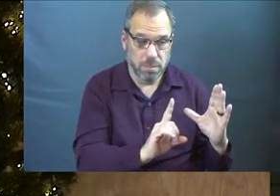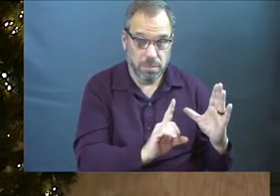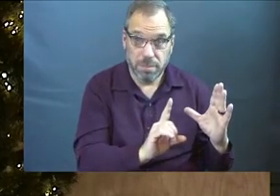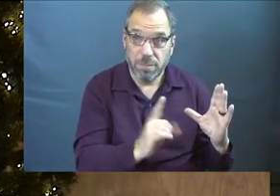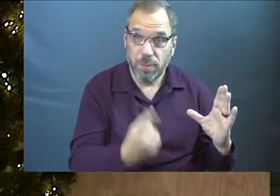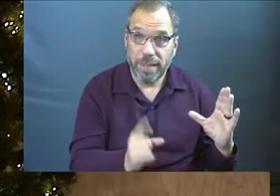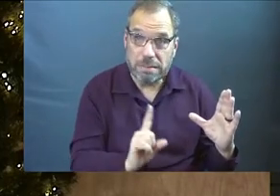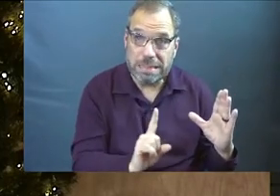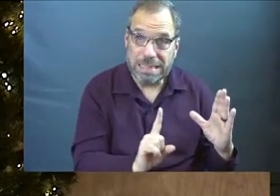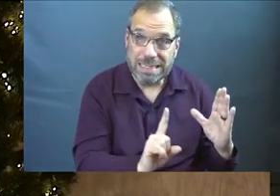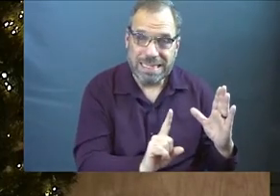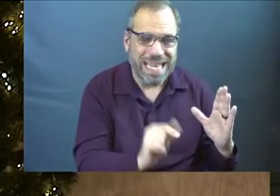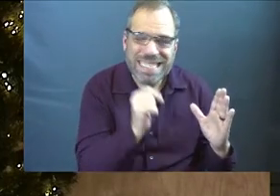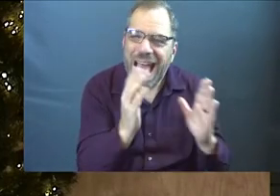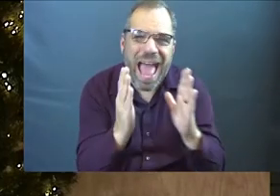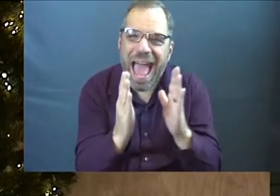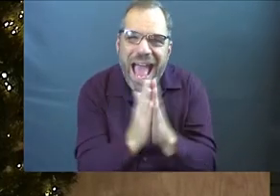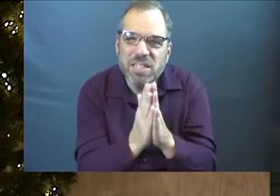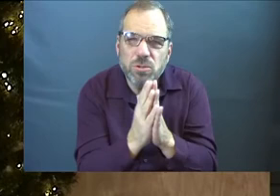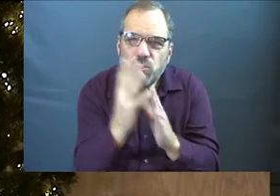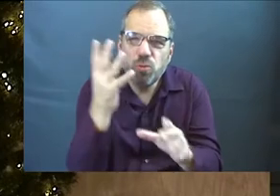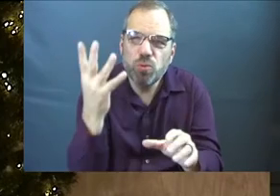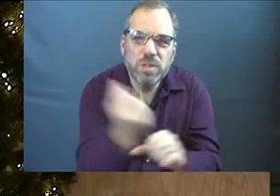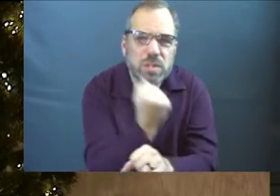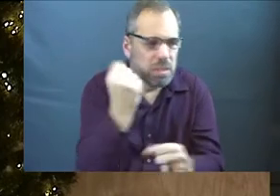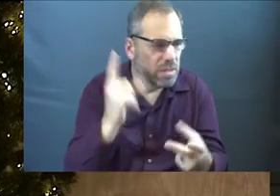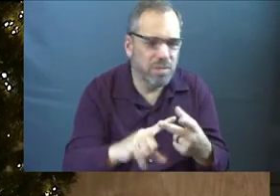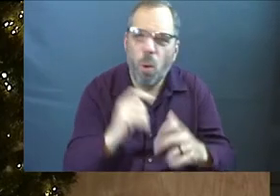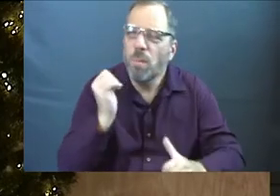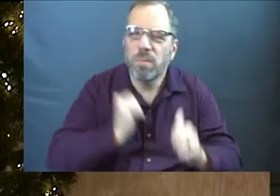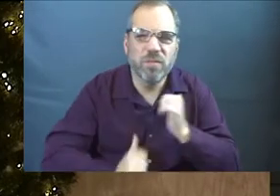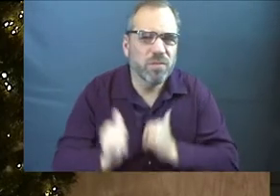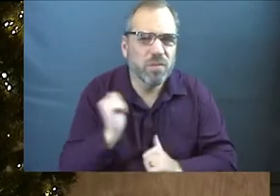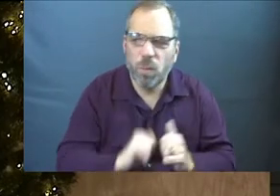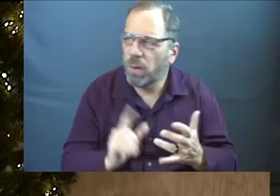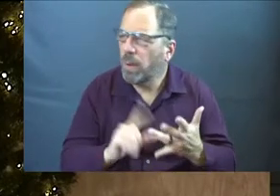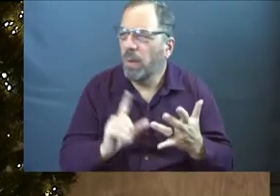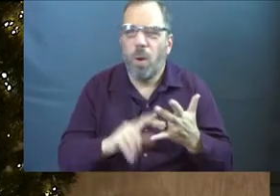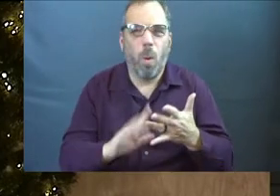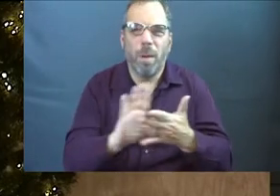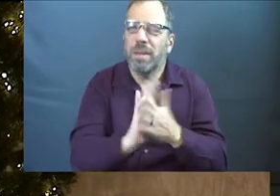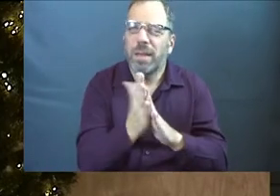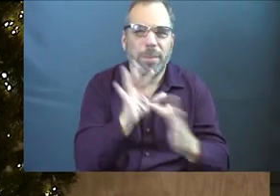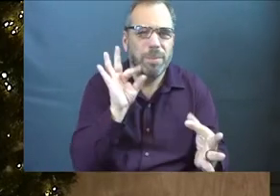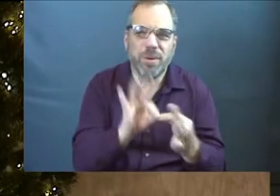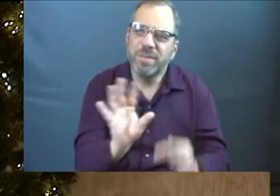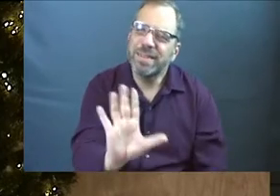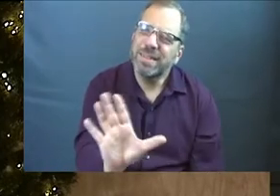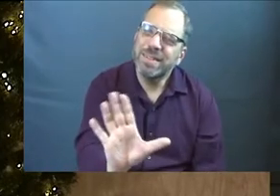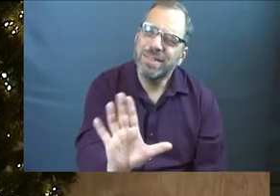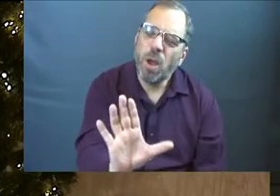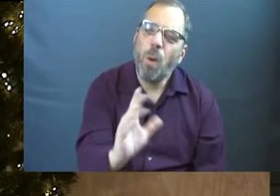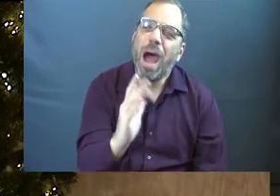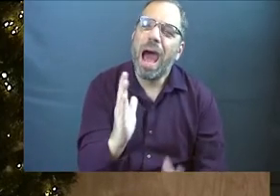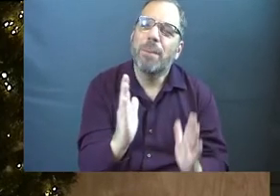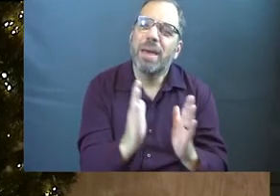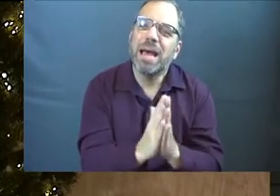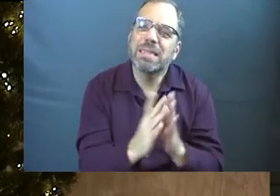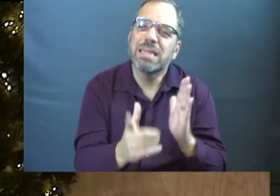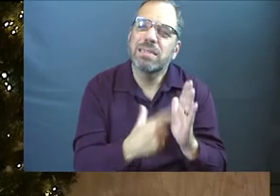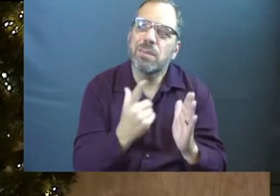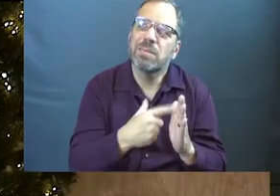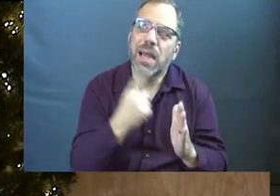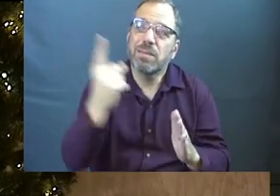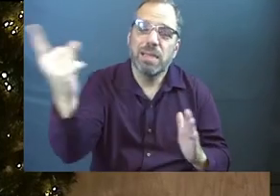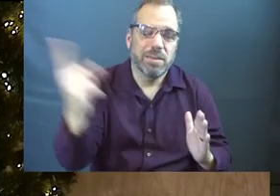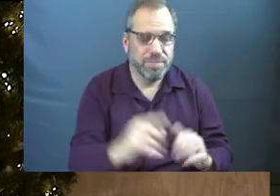Yes? I'm not asking you to achieve. I'm not asking you to perform. I'm not asking you to be perfect. I'm just saying sometimes